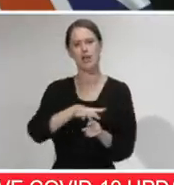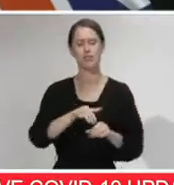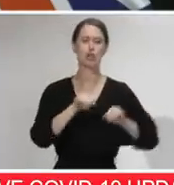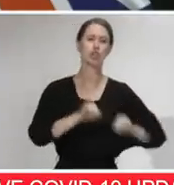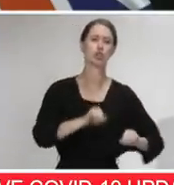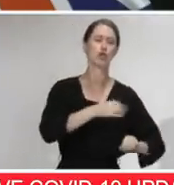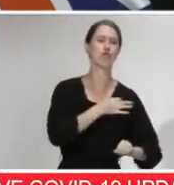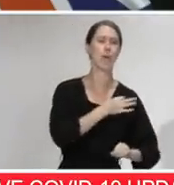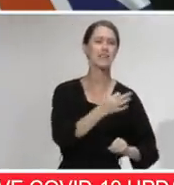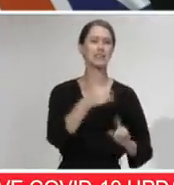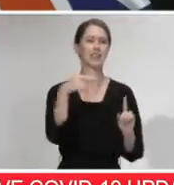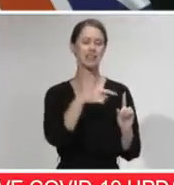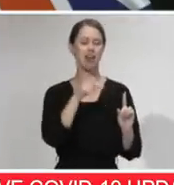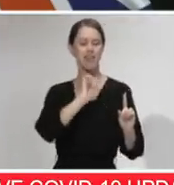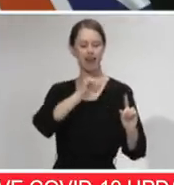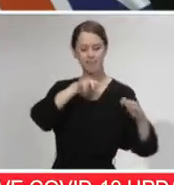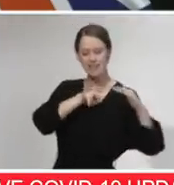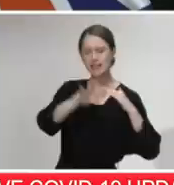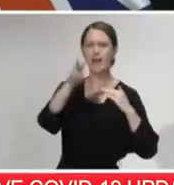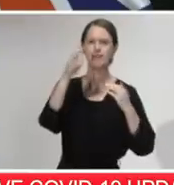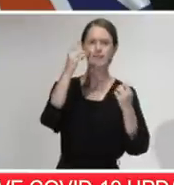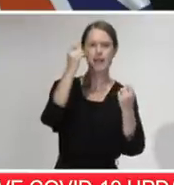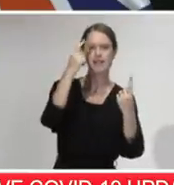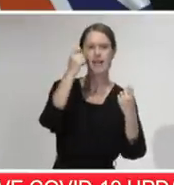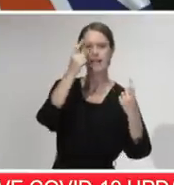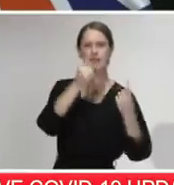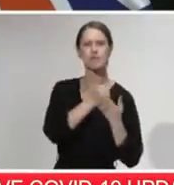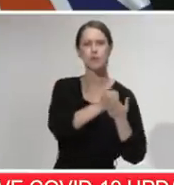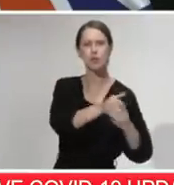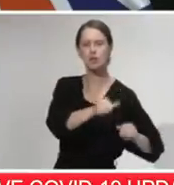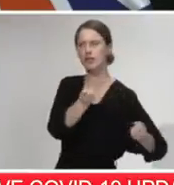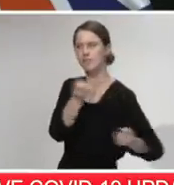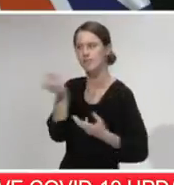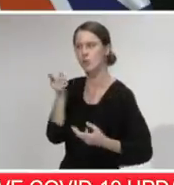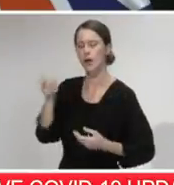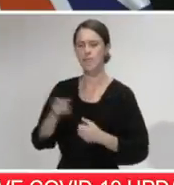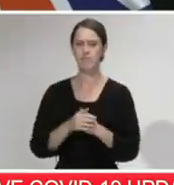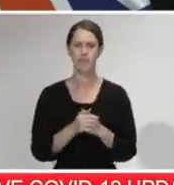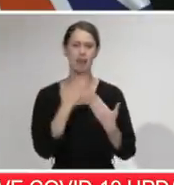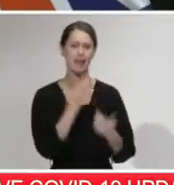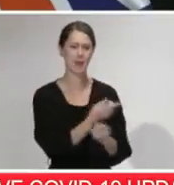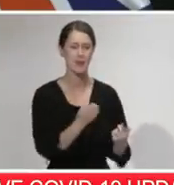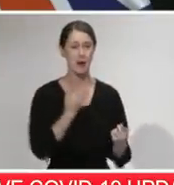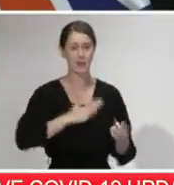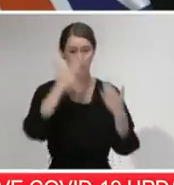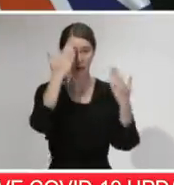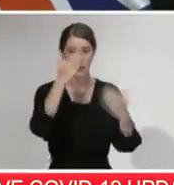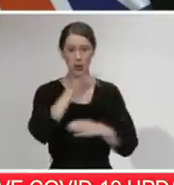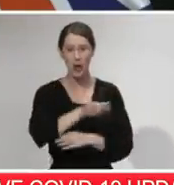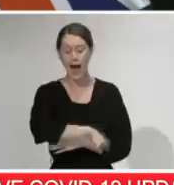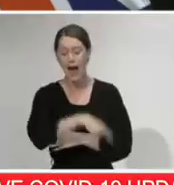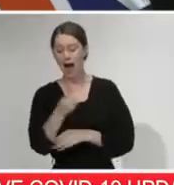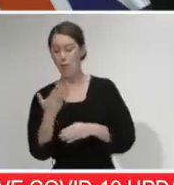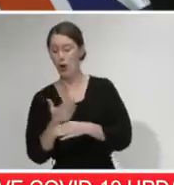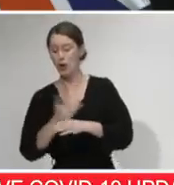student representatives who have fed in their insights and supported their fellow students. I thank you too, and particularly want to acknowledge the other